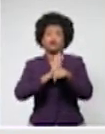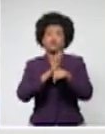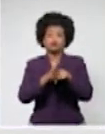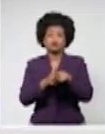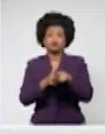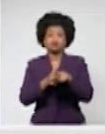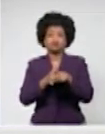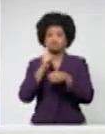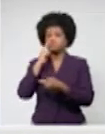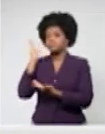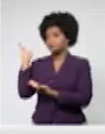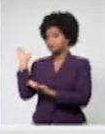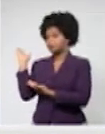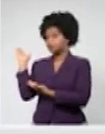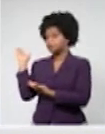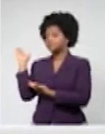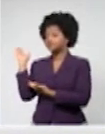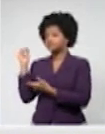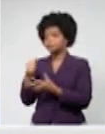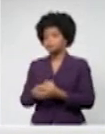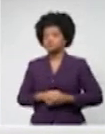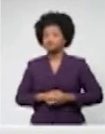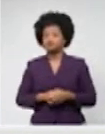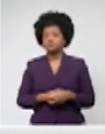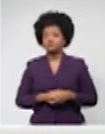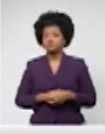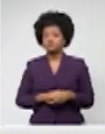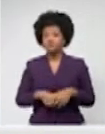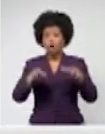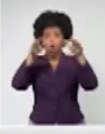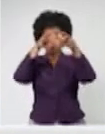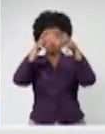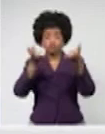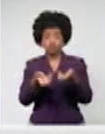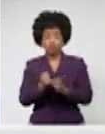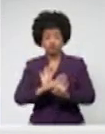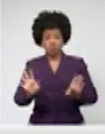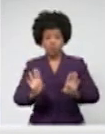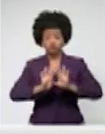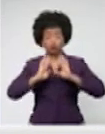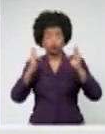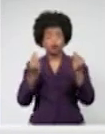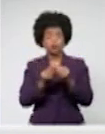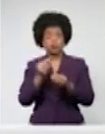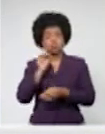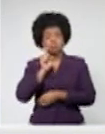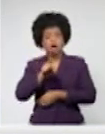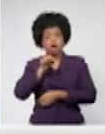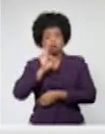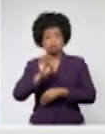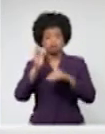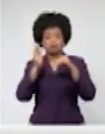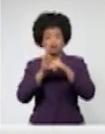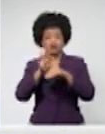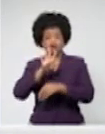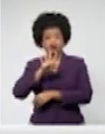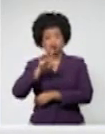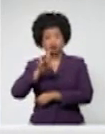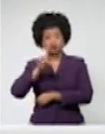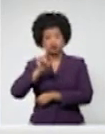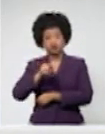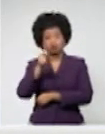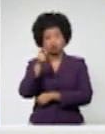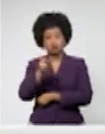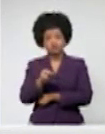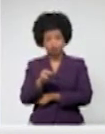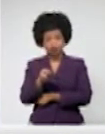behavior remarks how difficult it is to control the disease, inasmuch practically all countries, 185 countries, remain